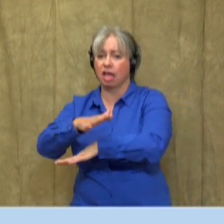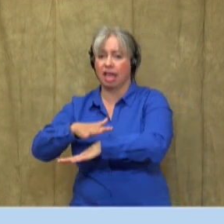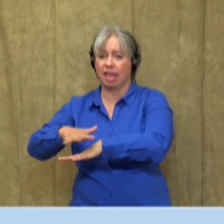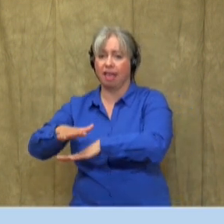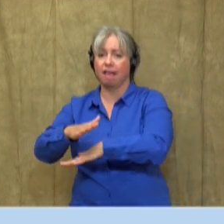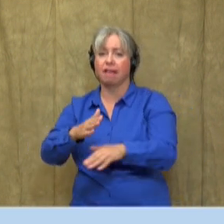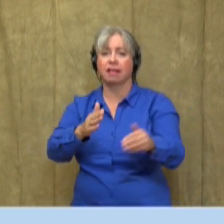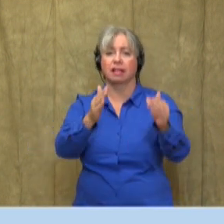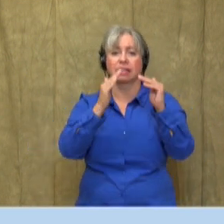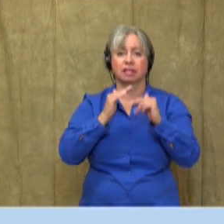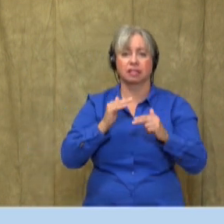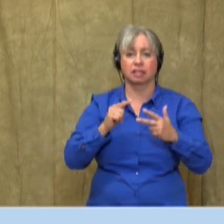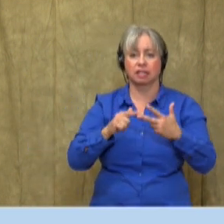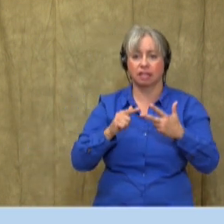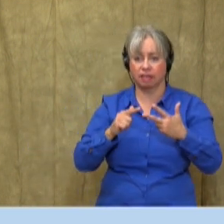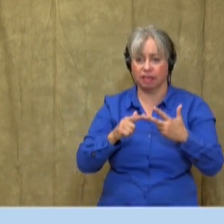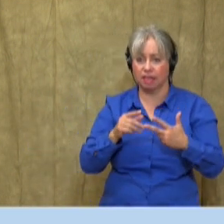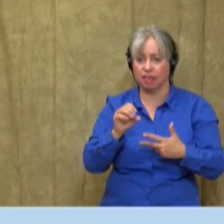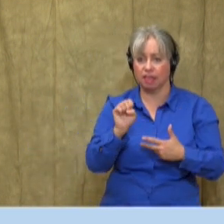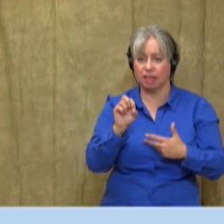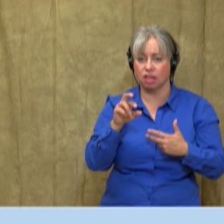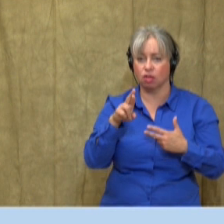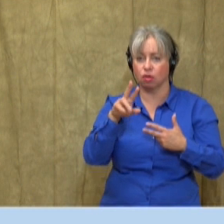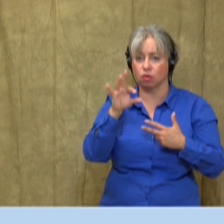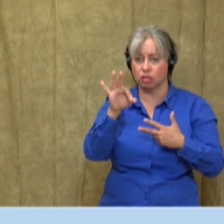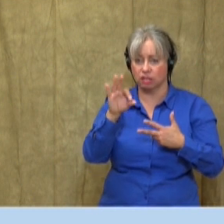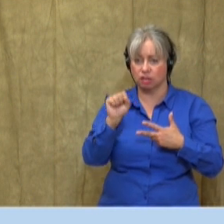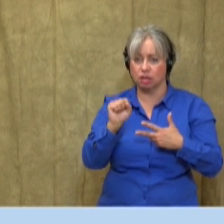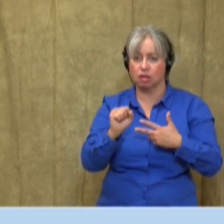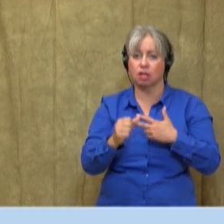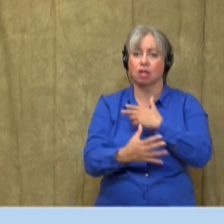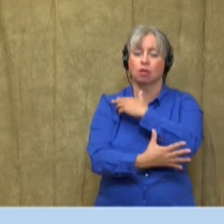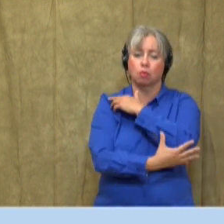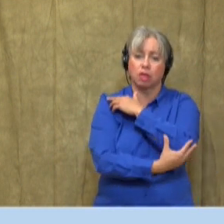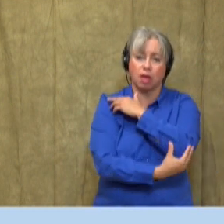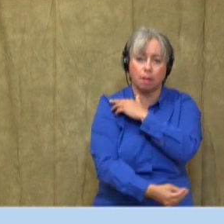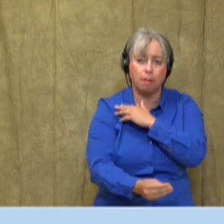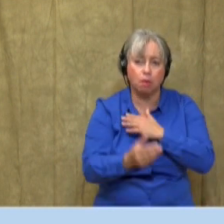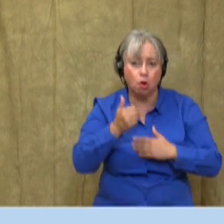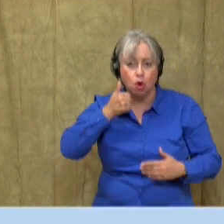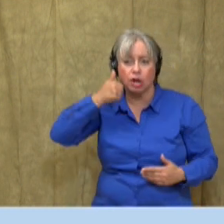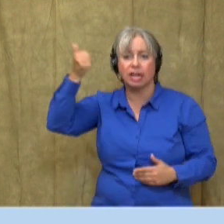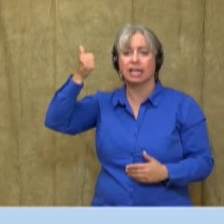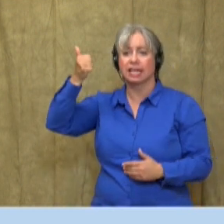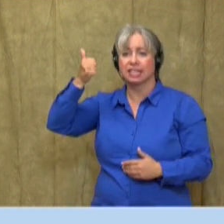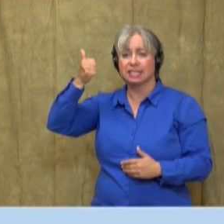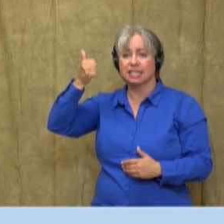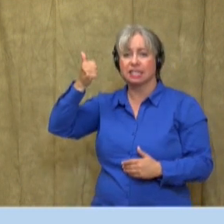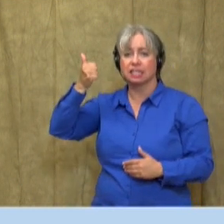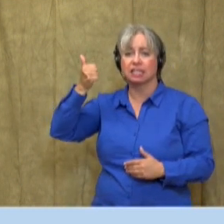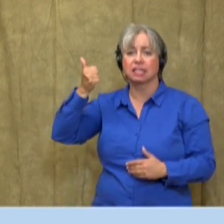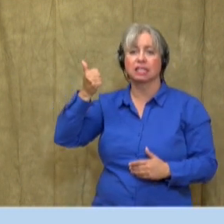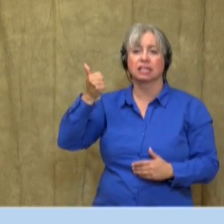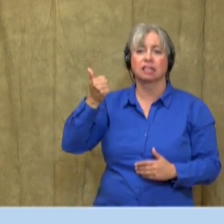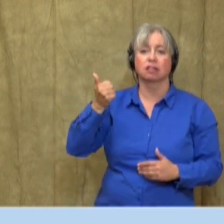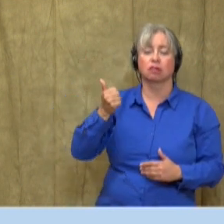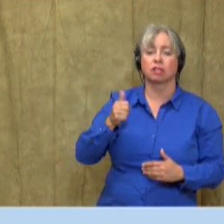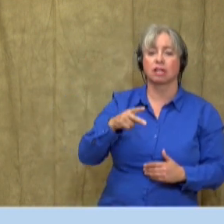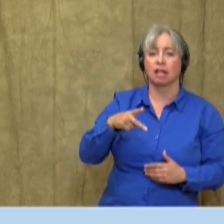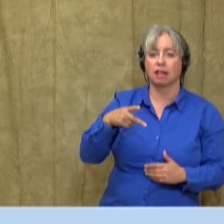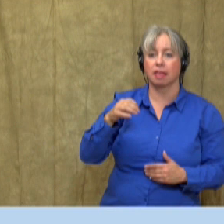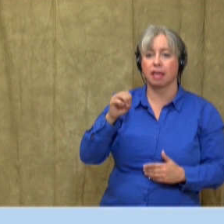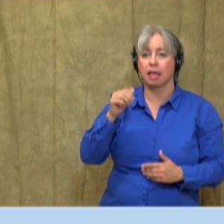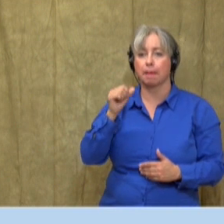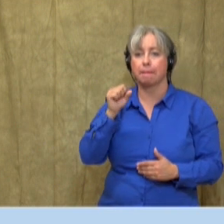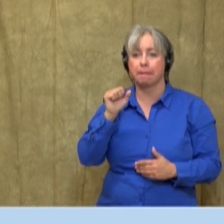The serfs were amongst those poorest people of the peasant class. So you had the poor peasants, and then you had the poorest